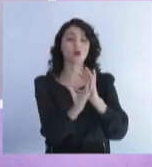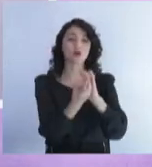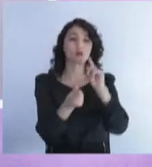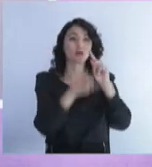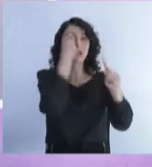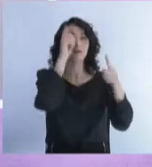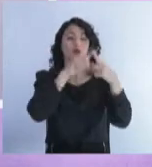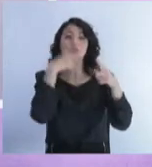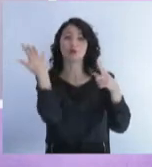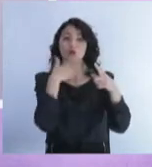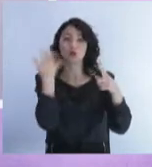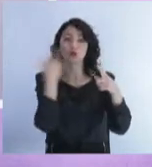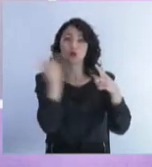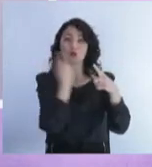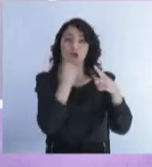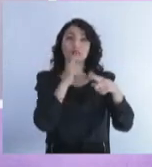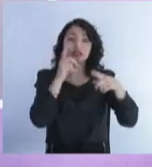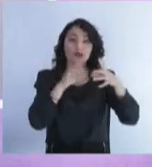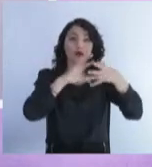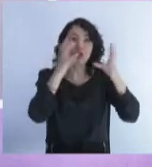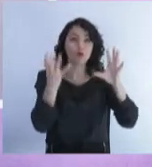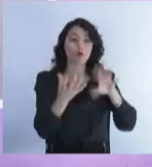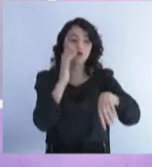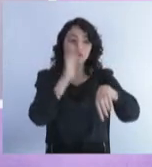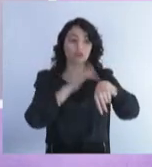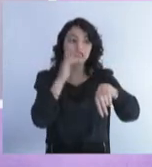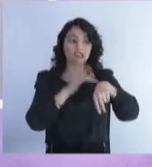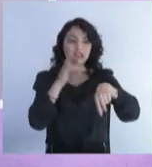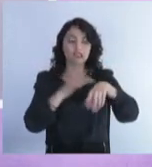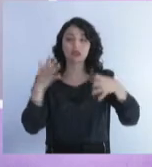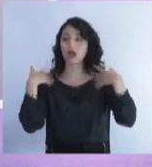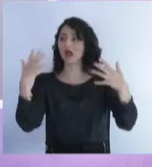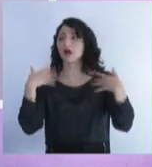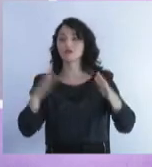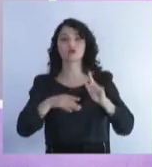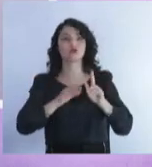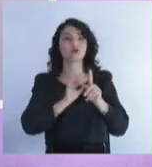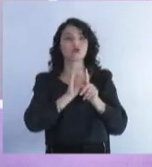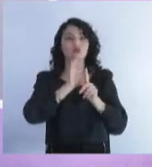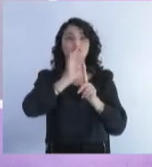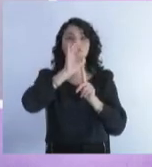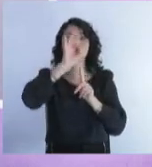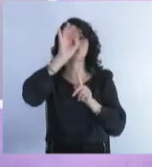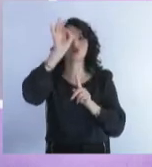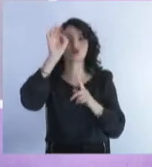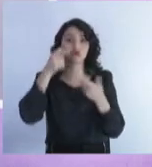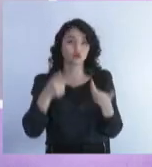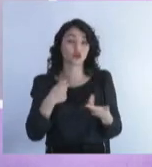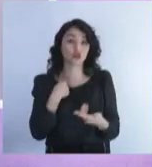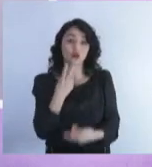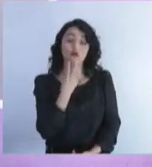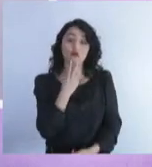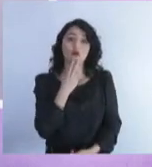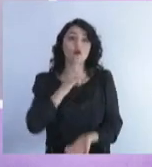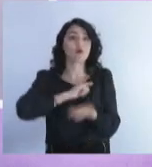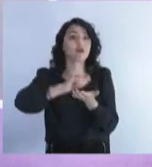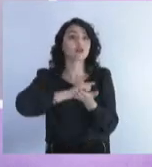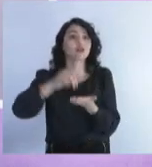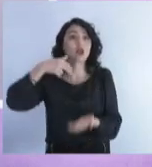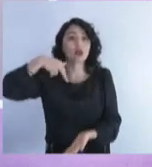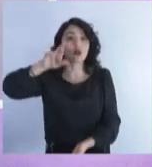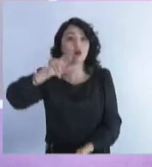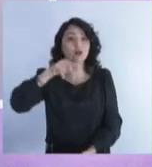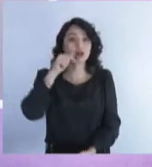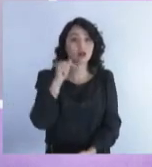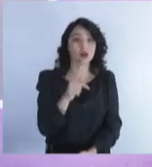climate change. Right now, I'm in the middle of a heat wave. I live a little north of New York City, and we're